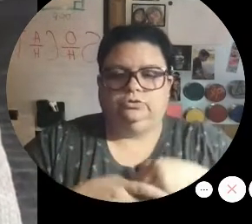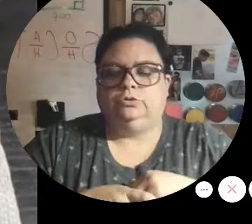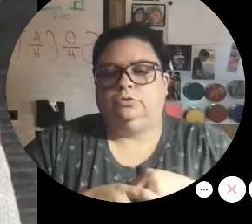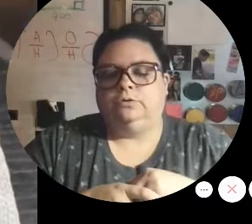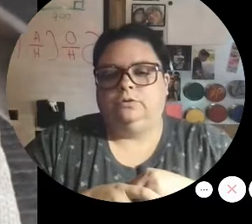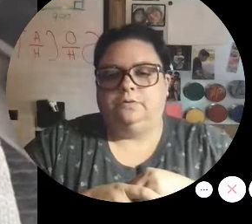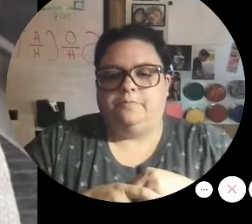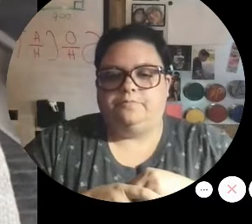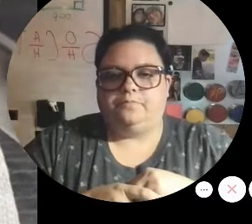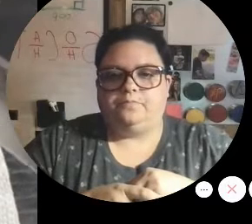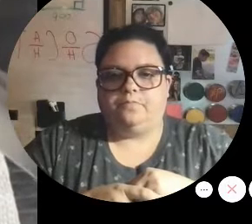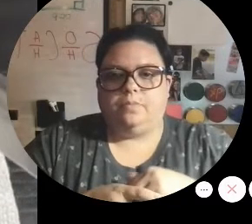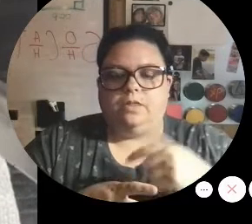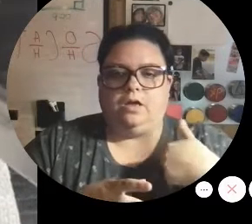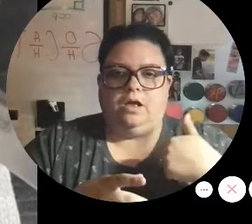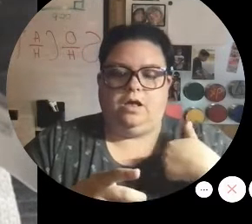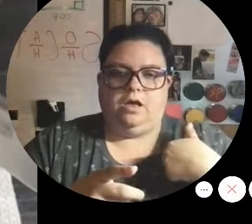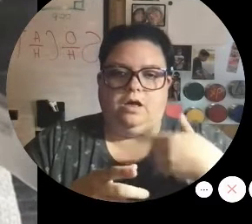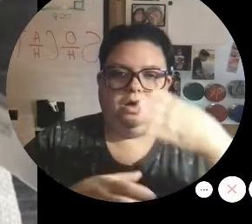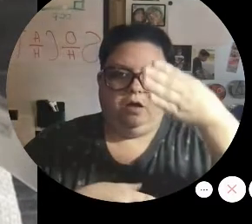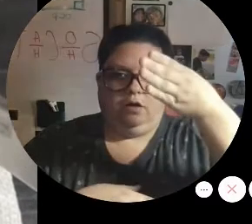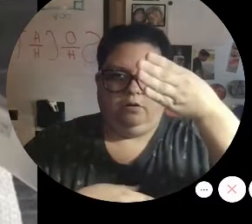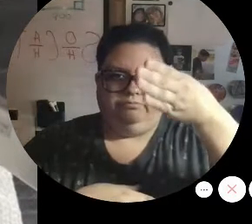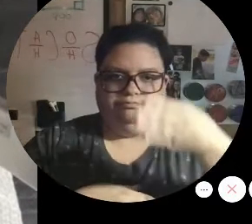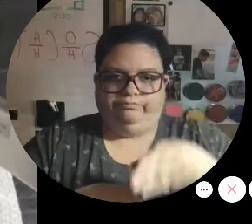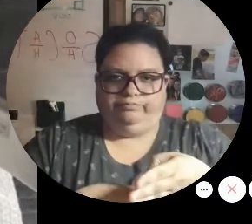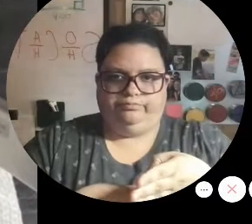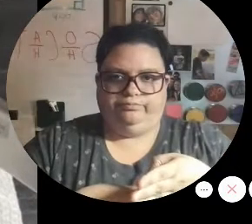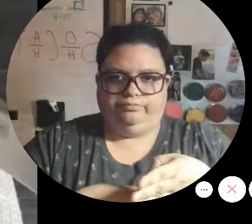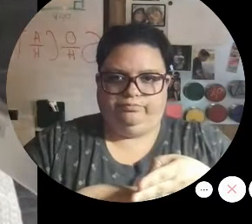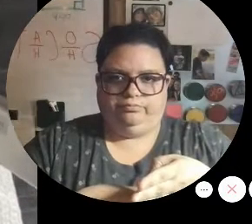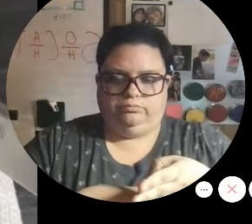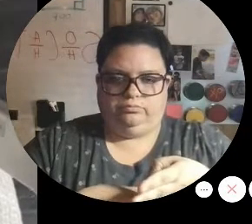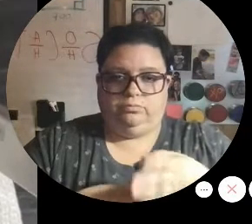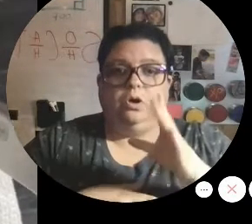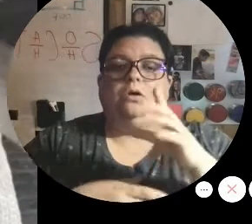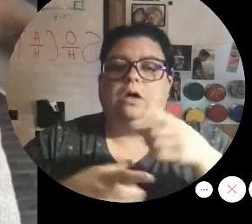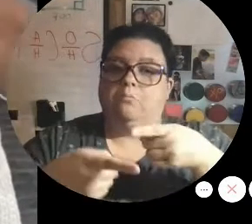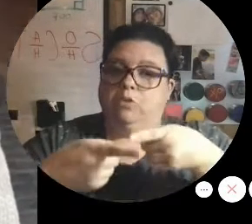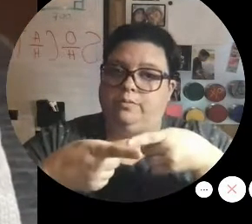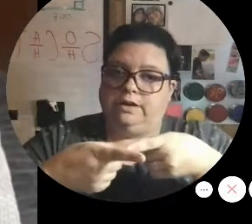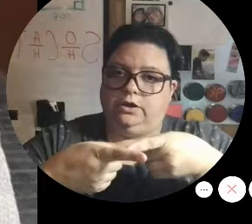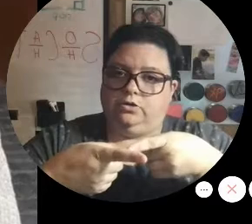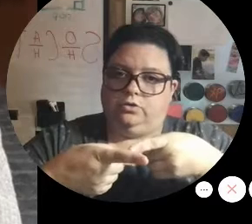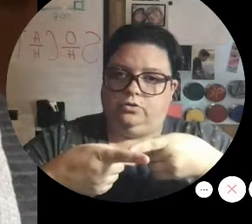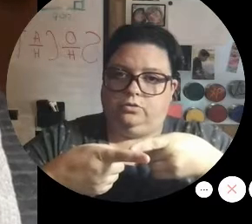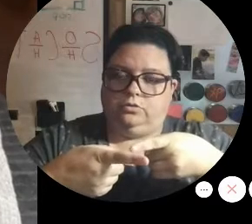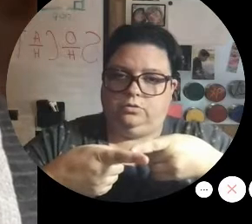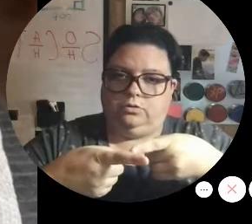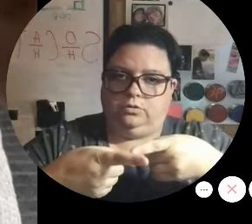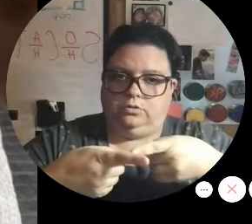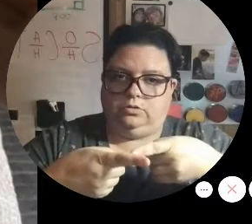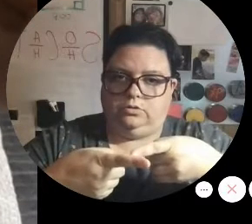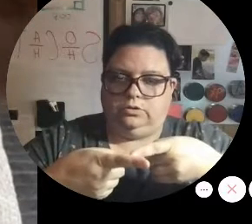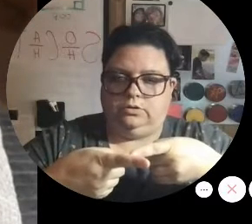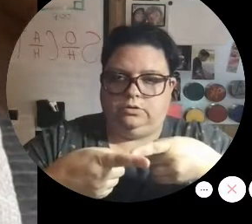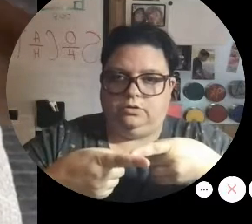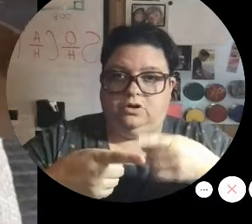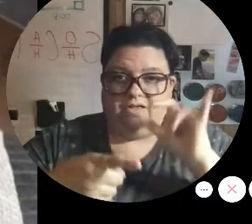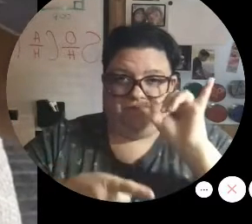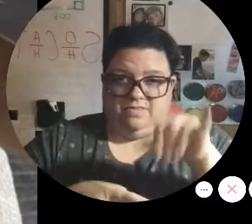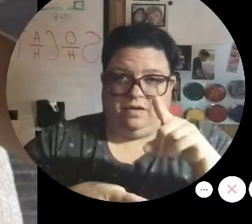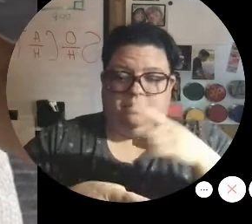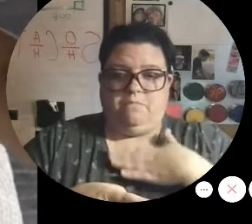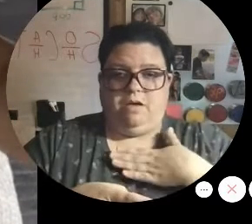and I cut it, we're going perpendicular to the base. So this is my plane, okay? This